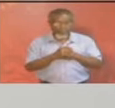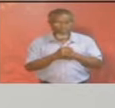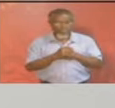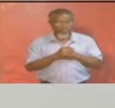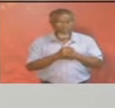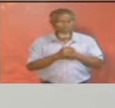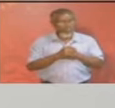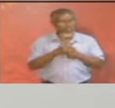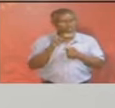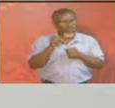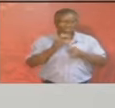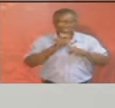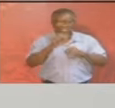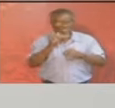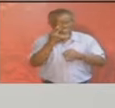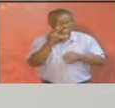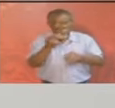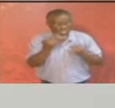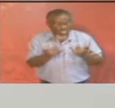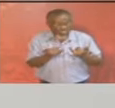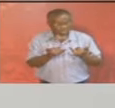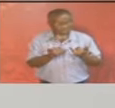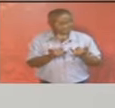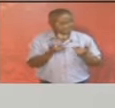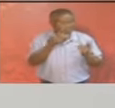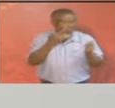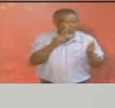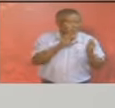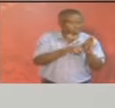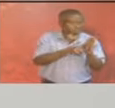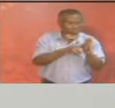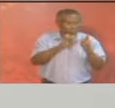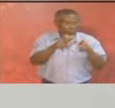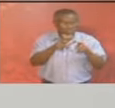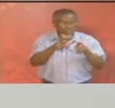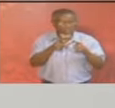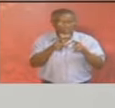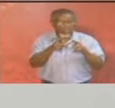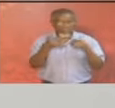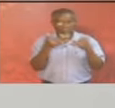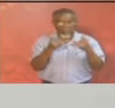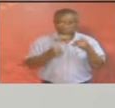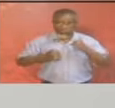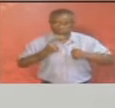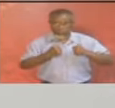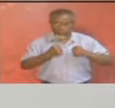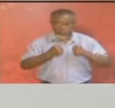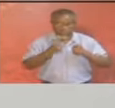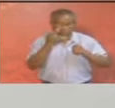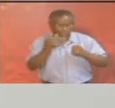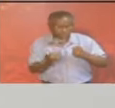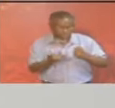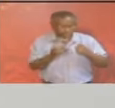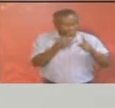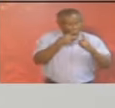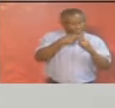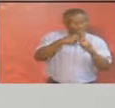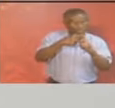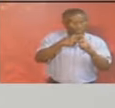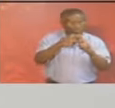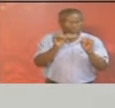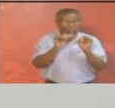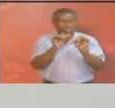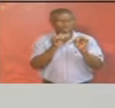far, and the guidelines that currently exist, if we continue to adhere to those, we would hope that those guidelines would help to prevent or